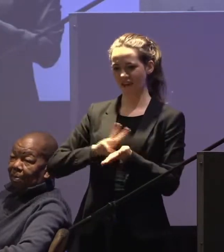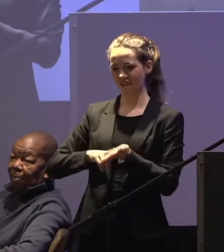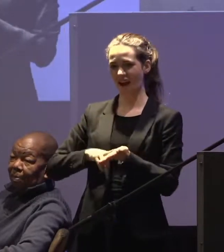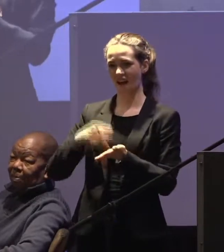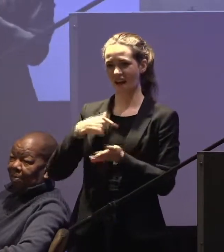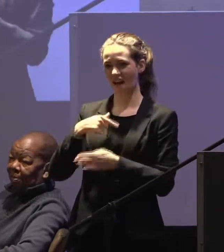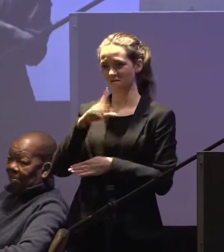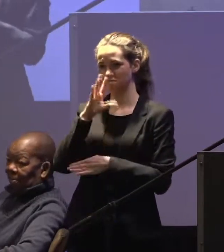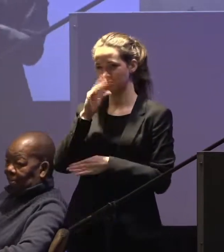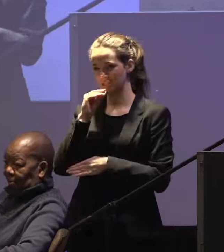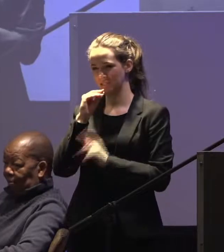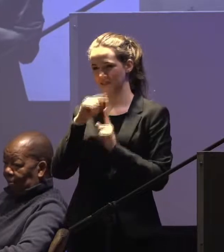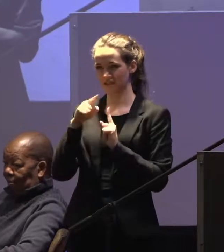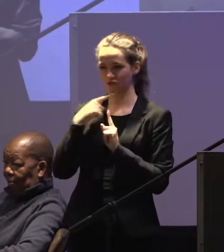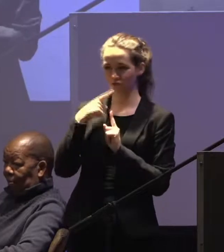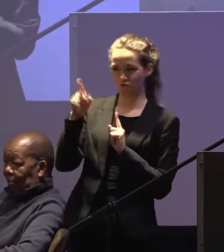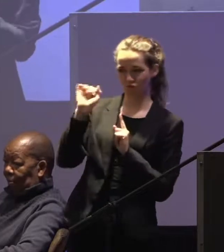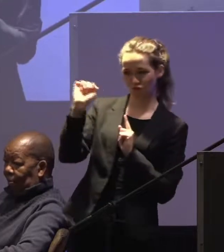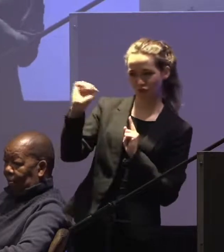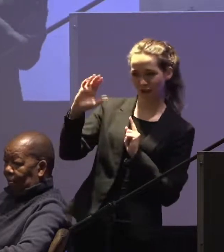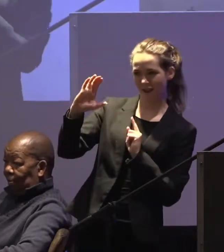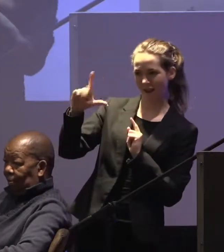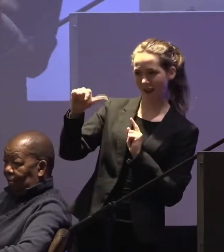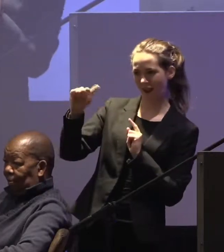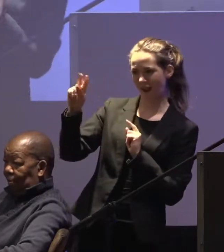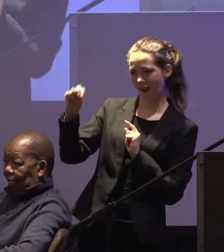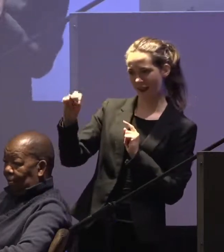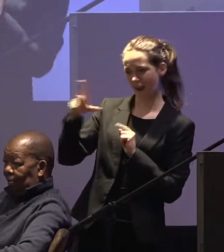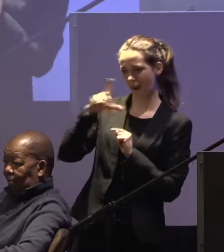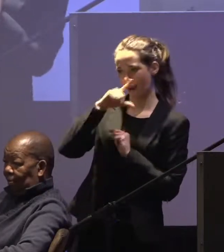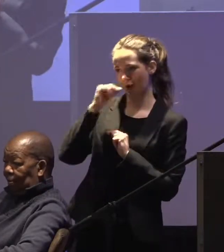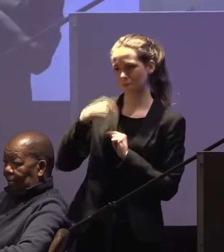and calling her by a clan name.